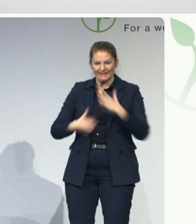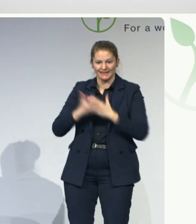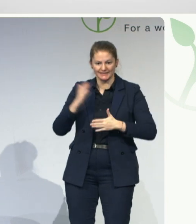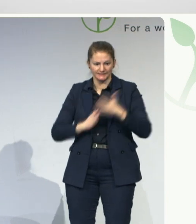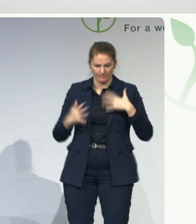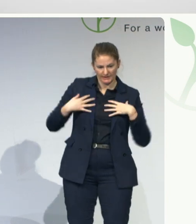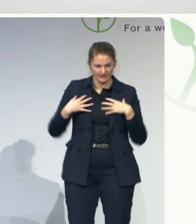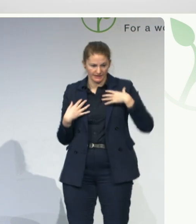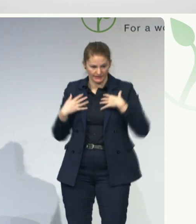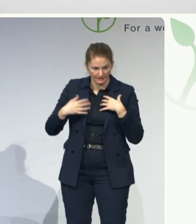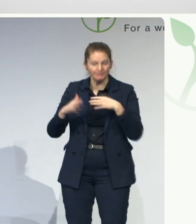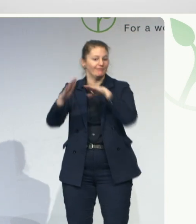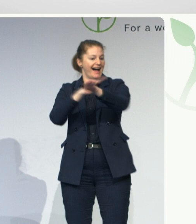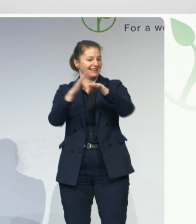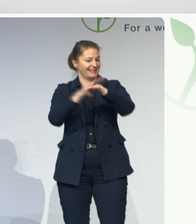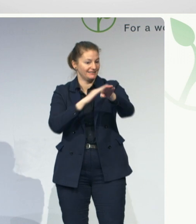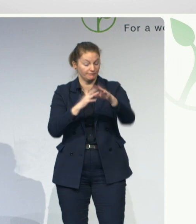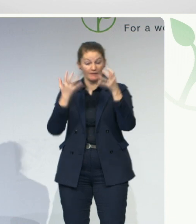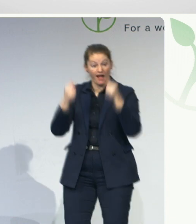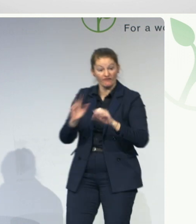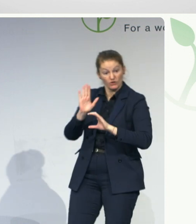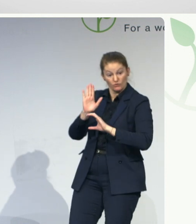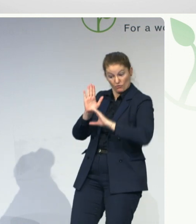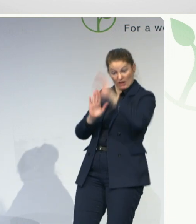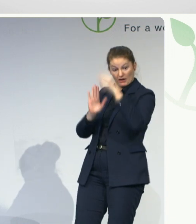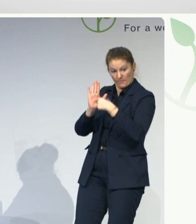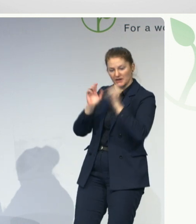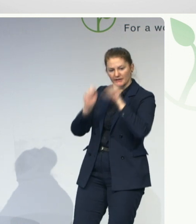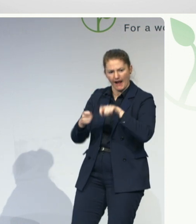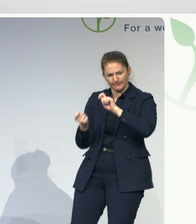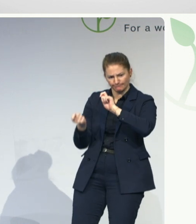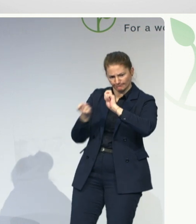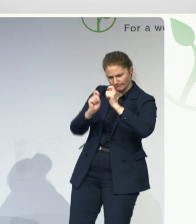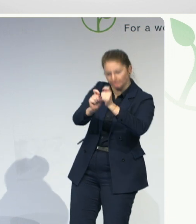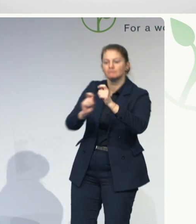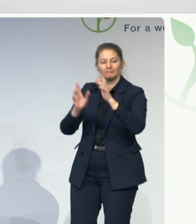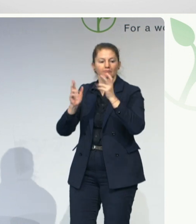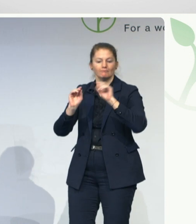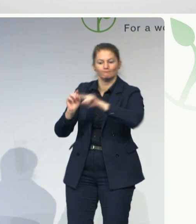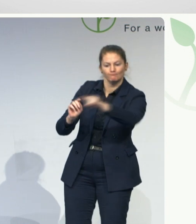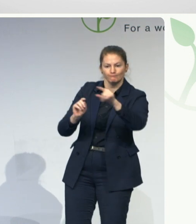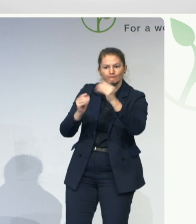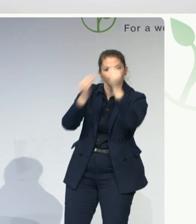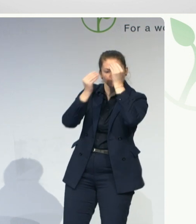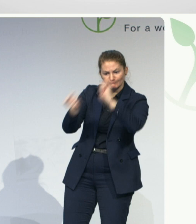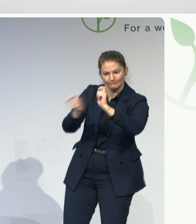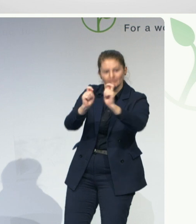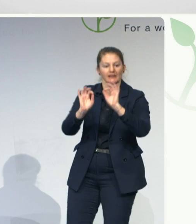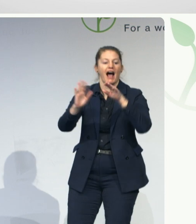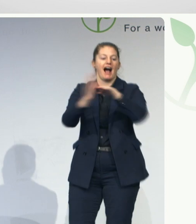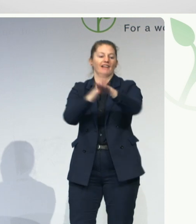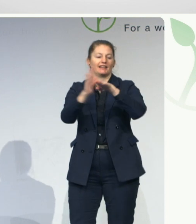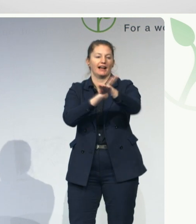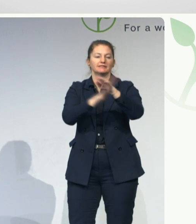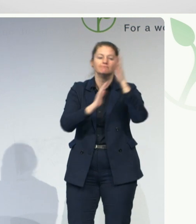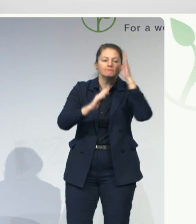and training of planners. Moreover, various cities have been assessed on accessibility criteria.